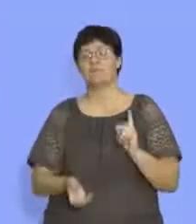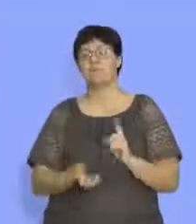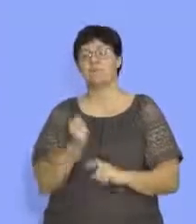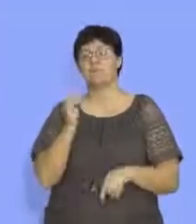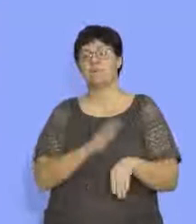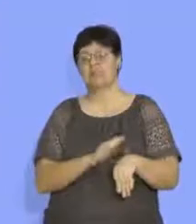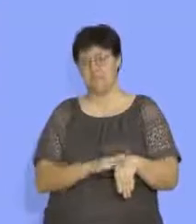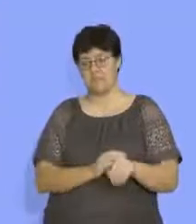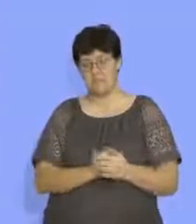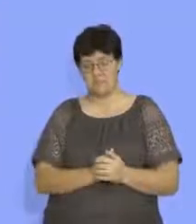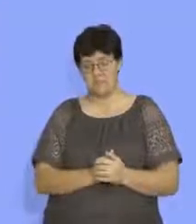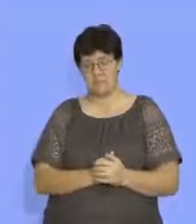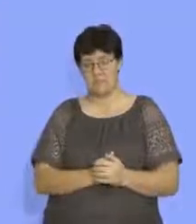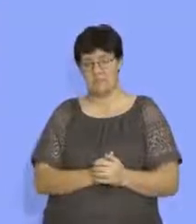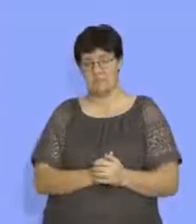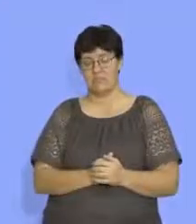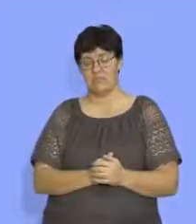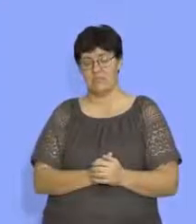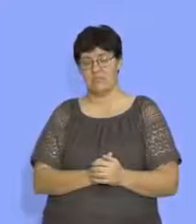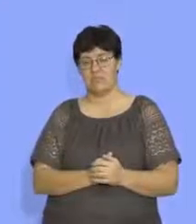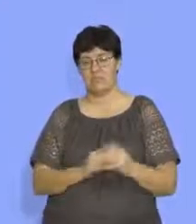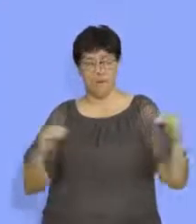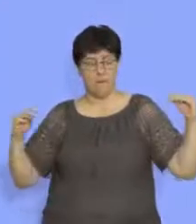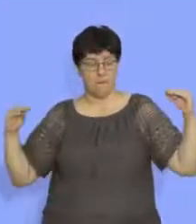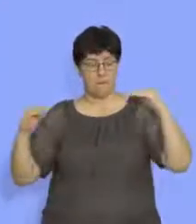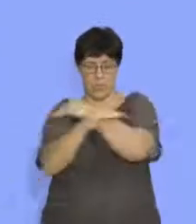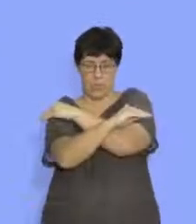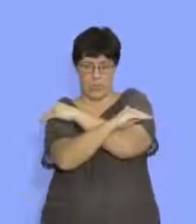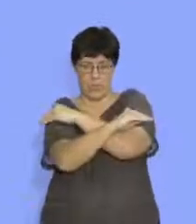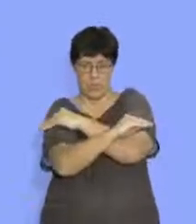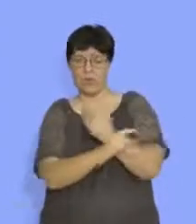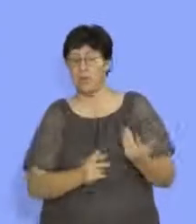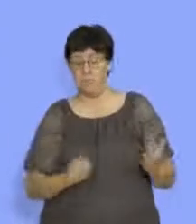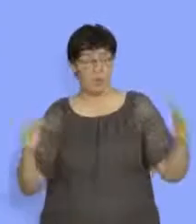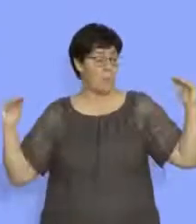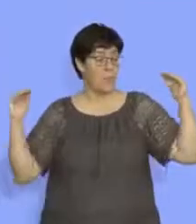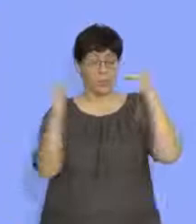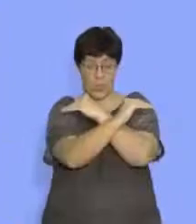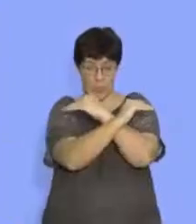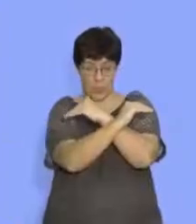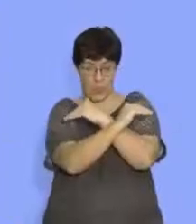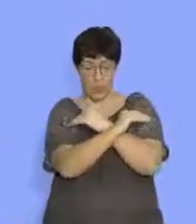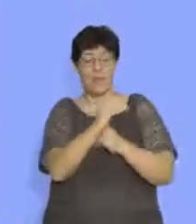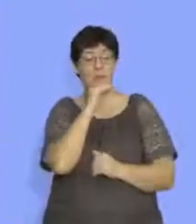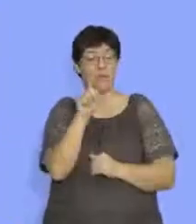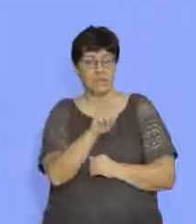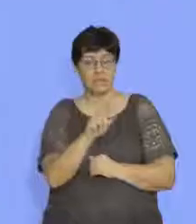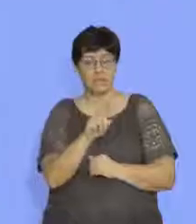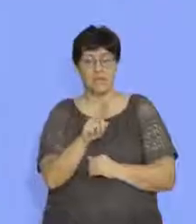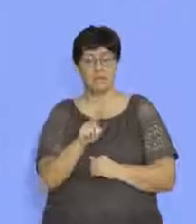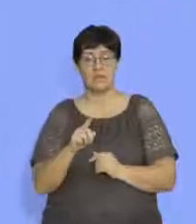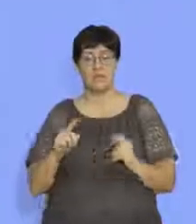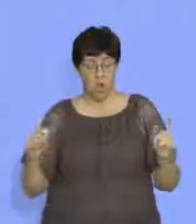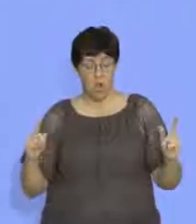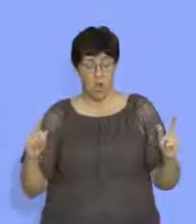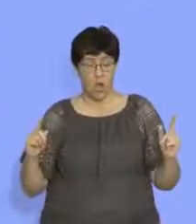they want us to find the time for them to pass each other. So when they pass each other, it means